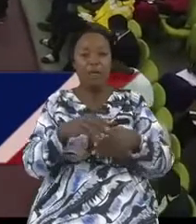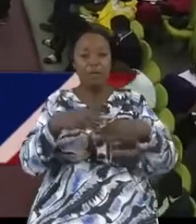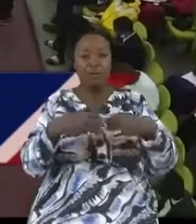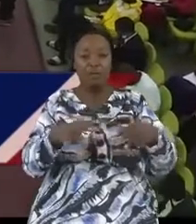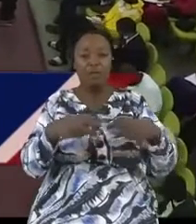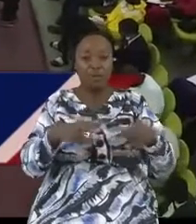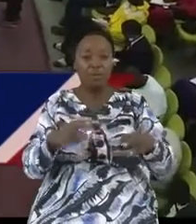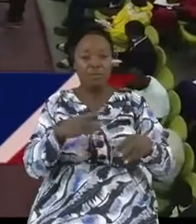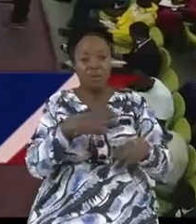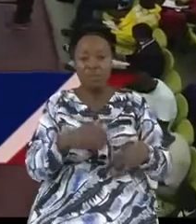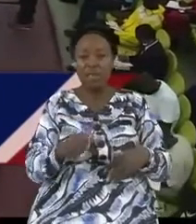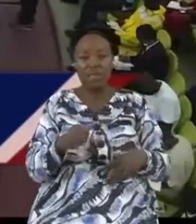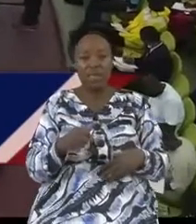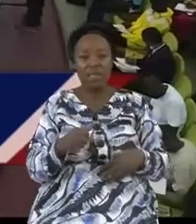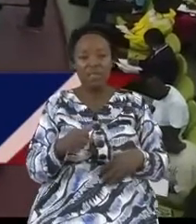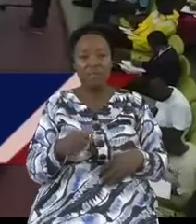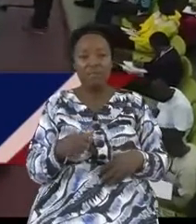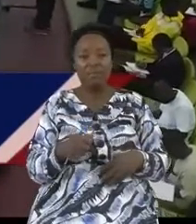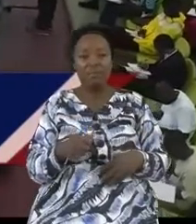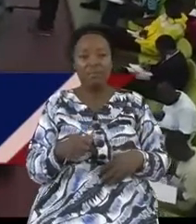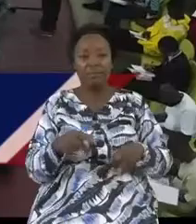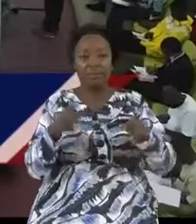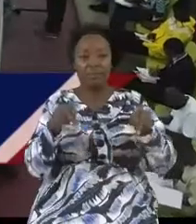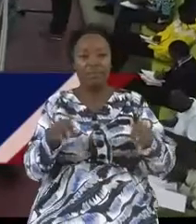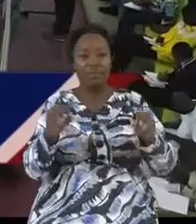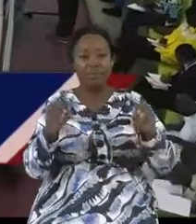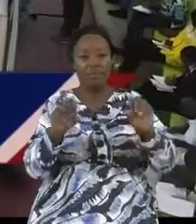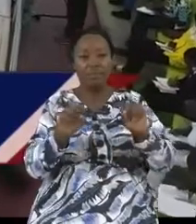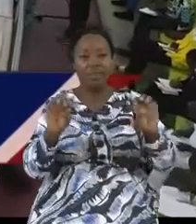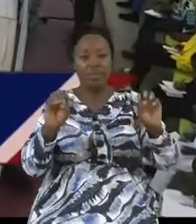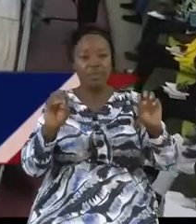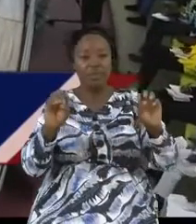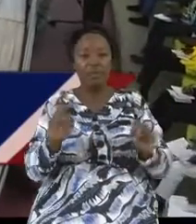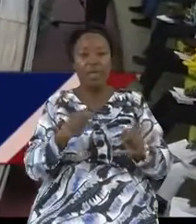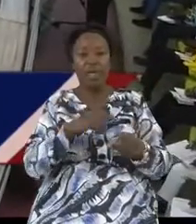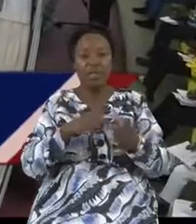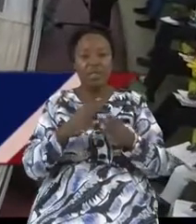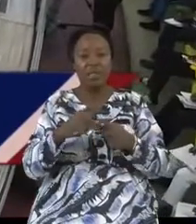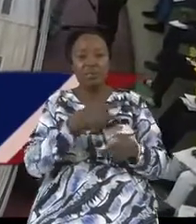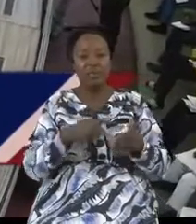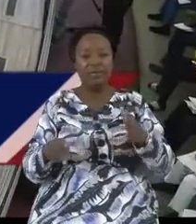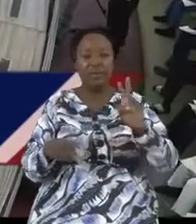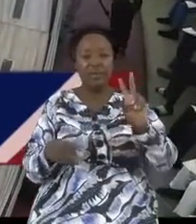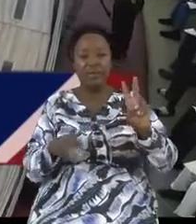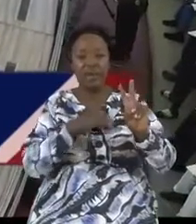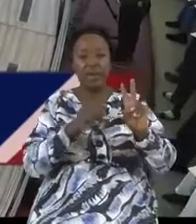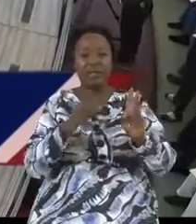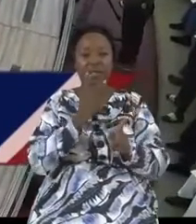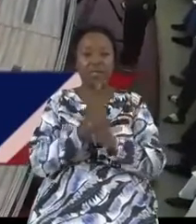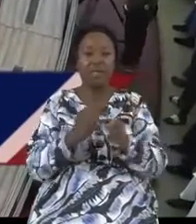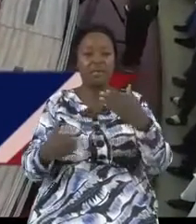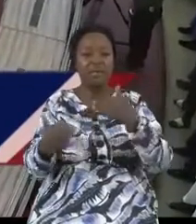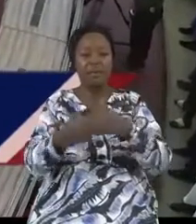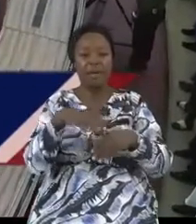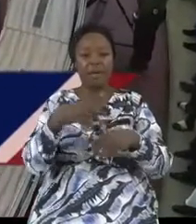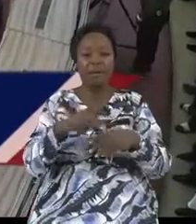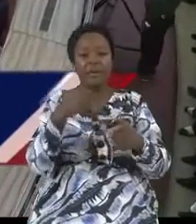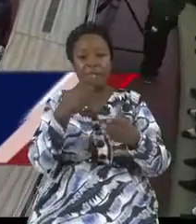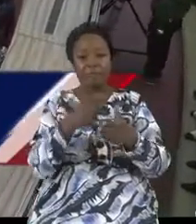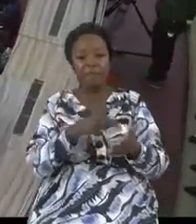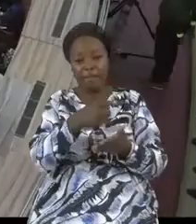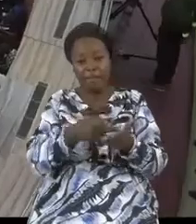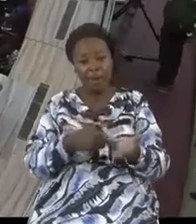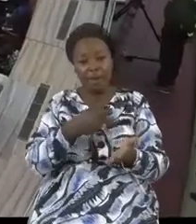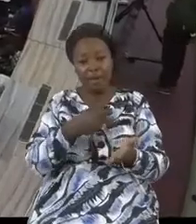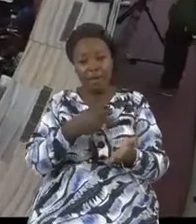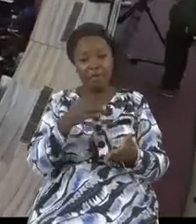a possession. And then in verse 2, and kept back part of the price,